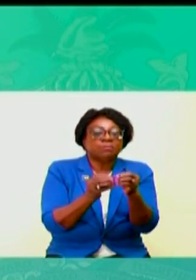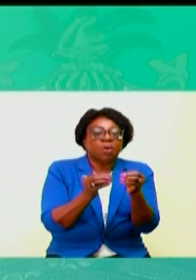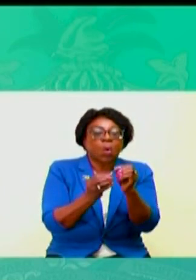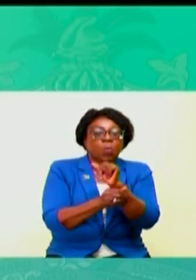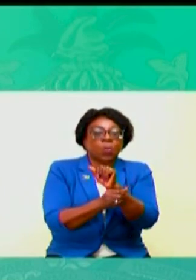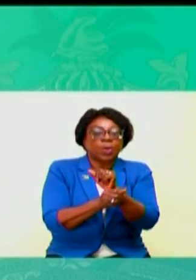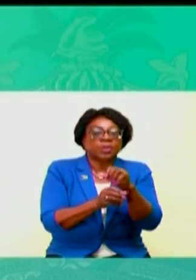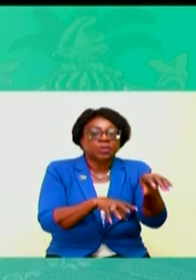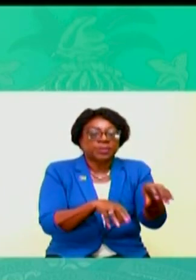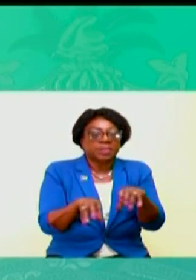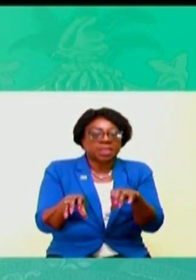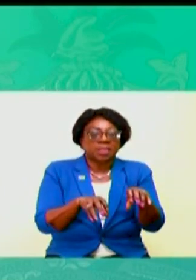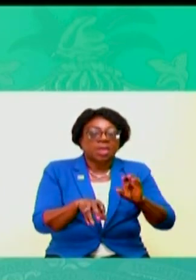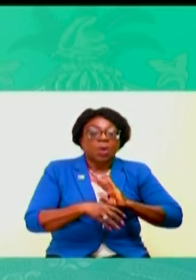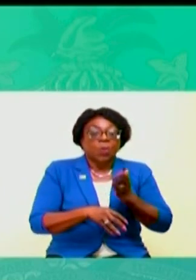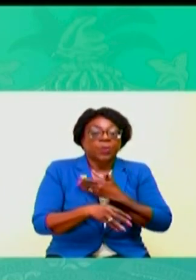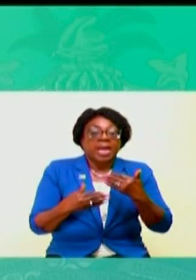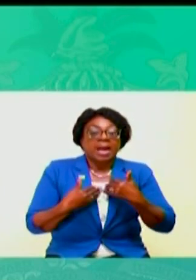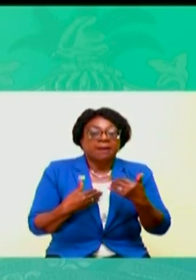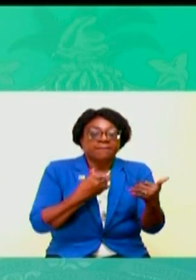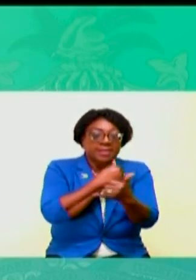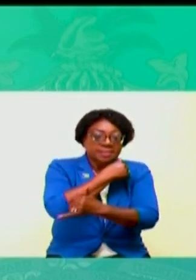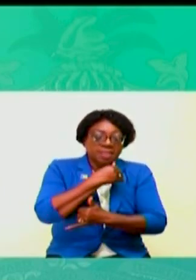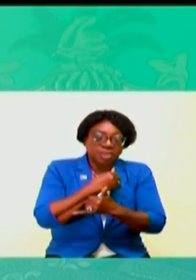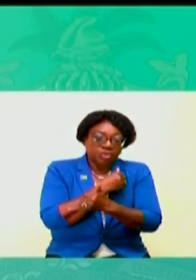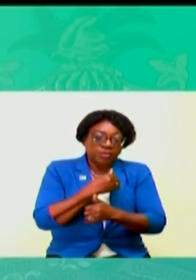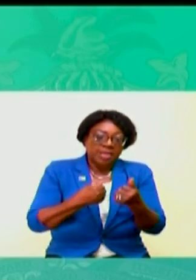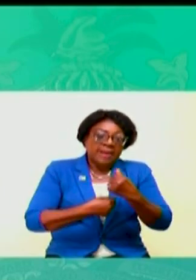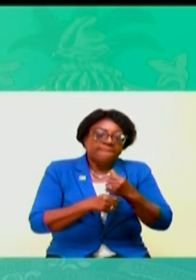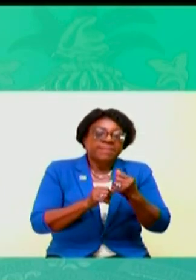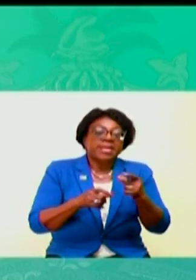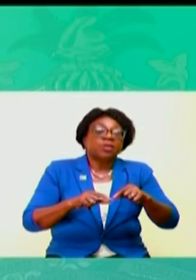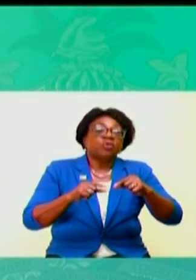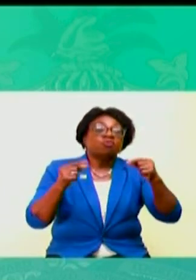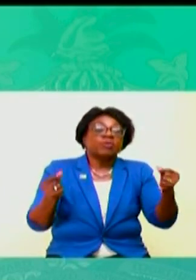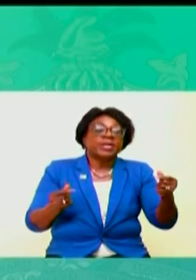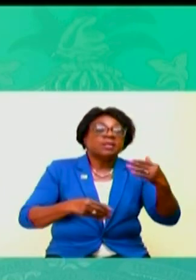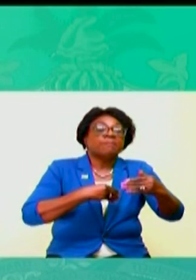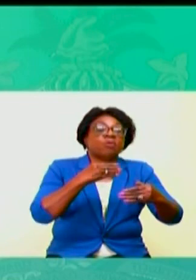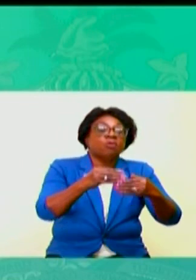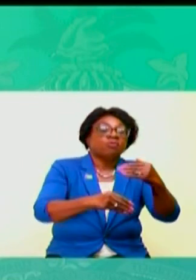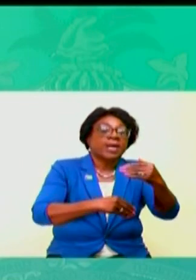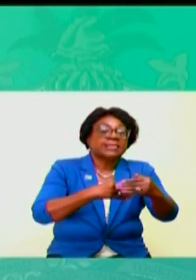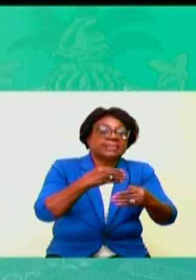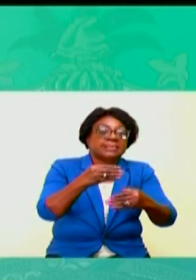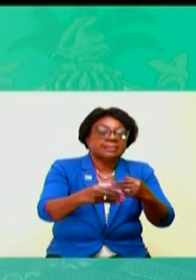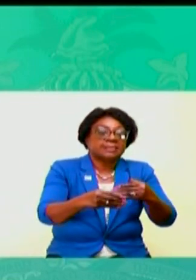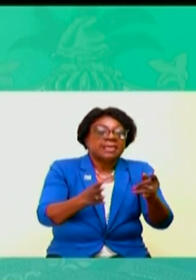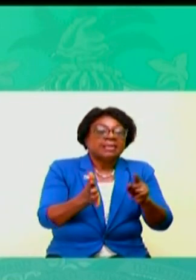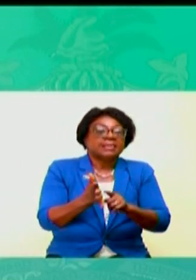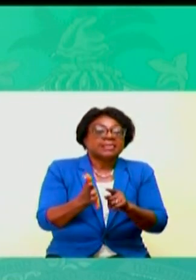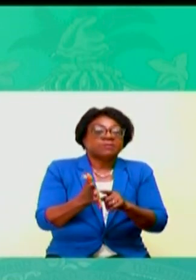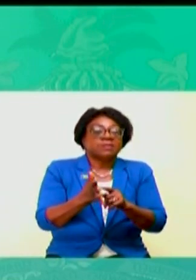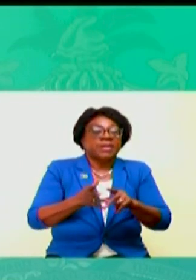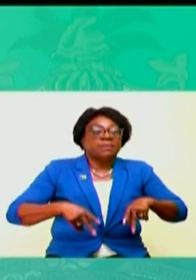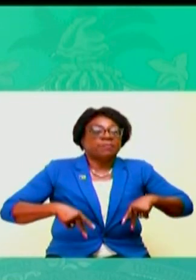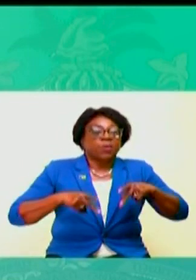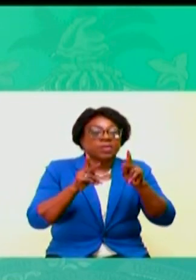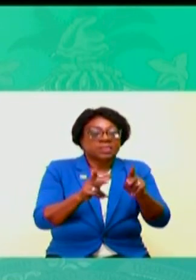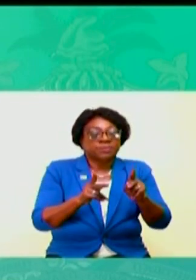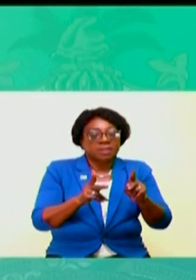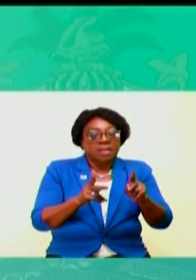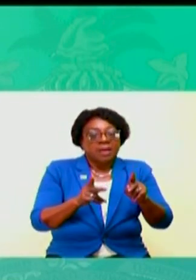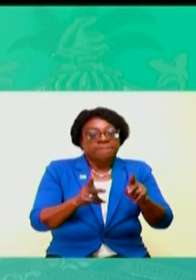have, as a country, made tremendous progress. This progress was made possible by this country's